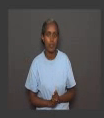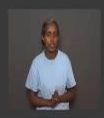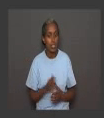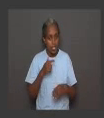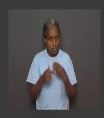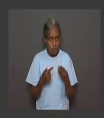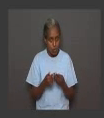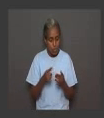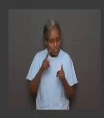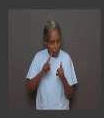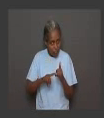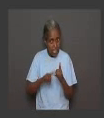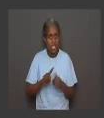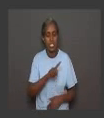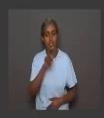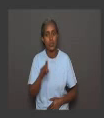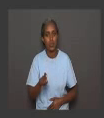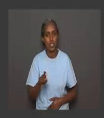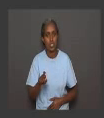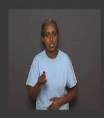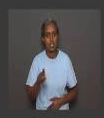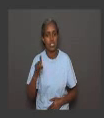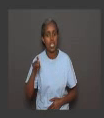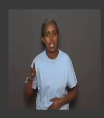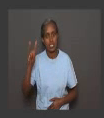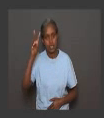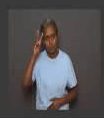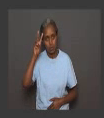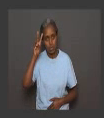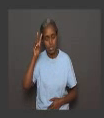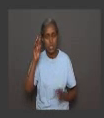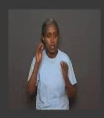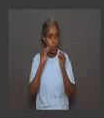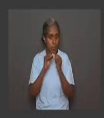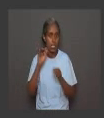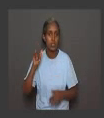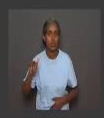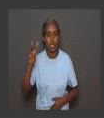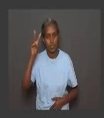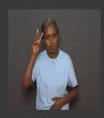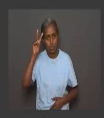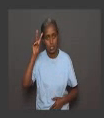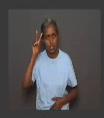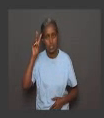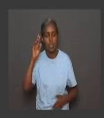So the final equation is x squared plus y